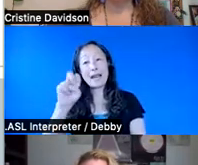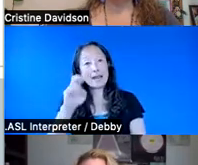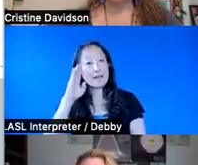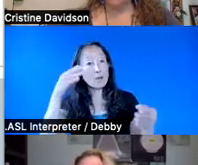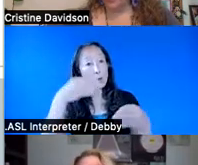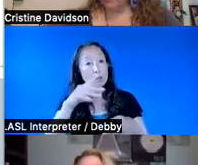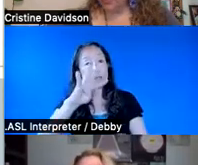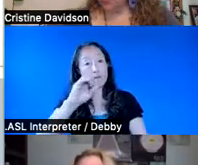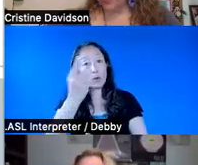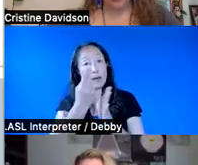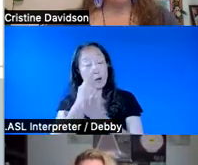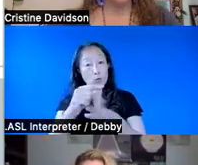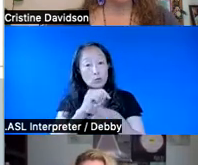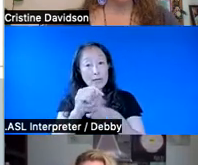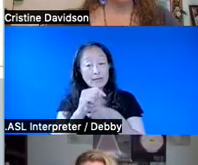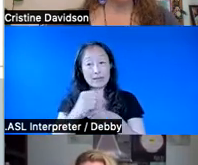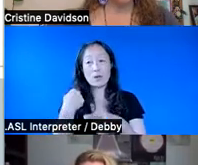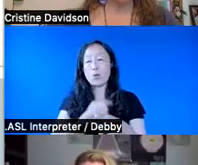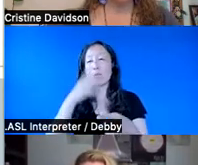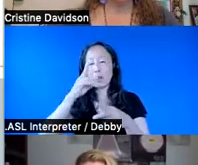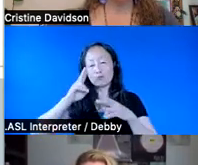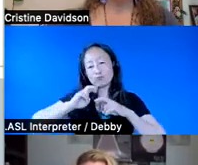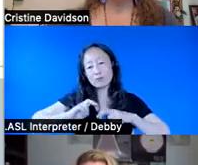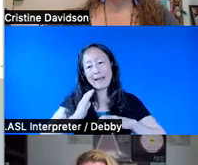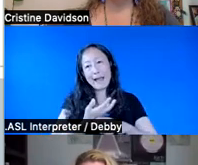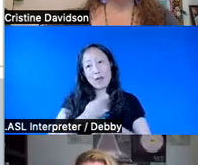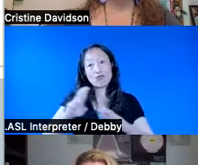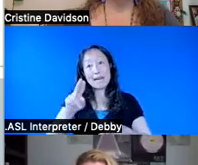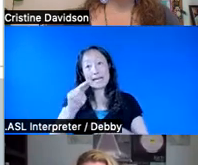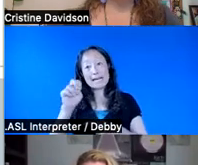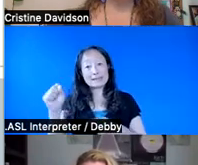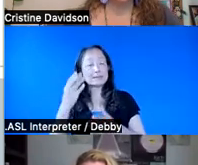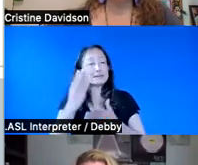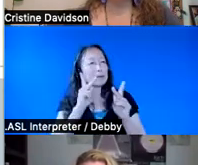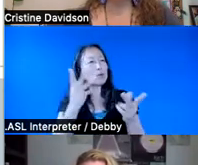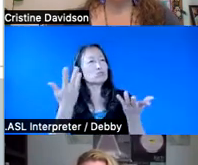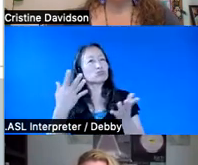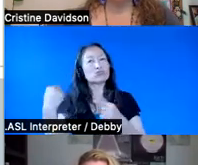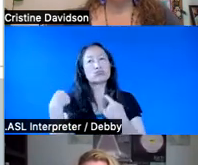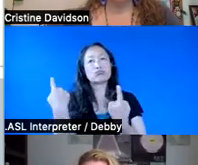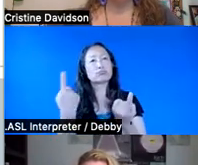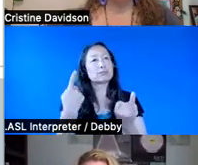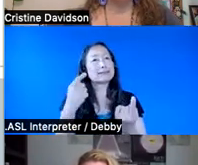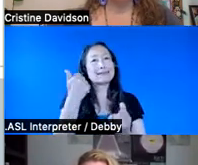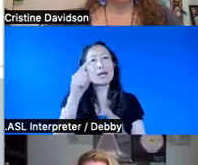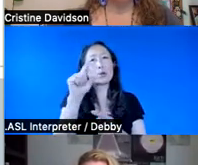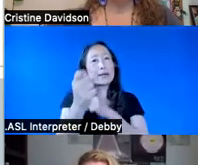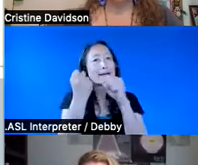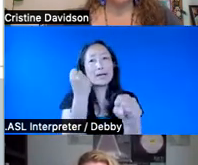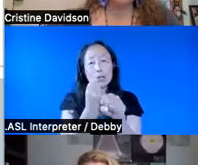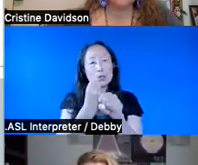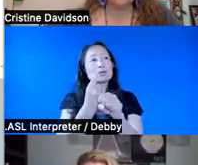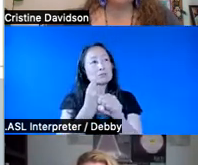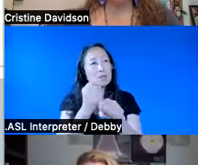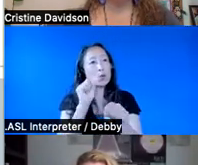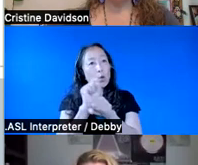readiness. Some people have been doing advocacy as a paid position for decades. Some have been doing it for